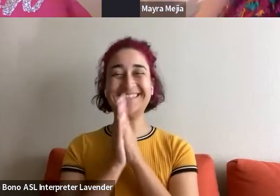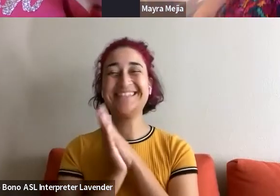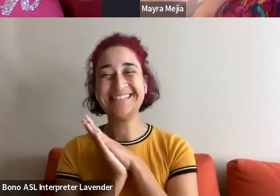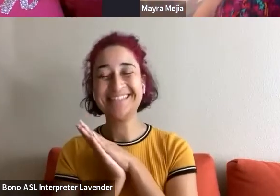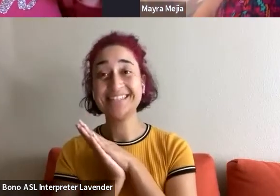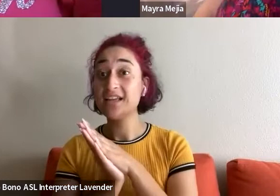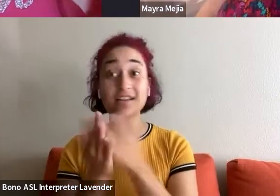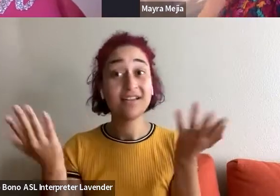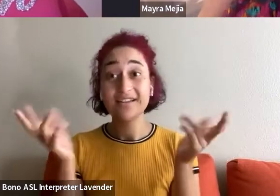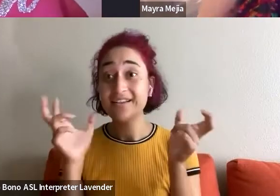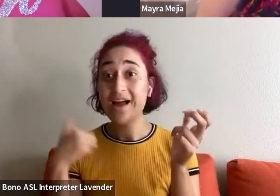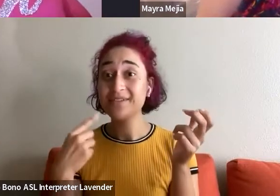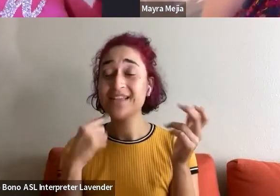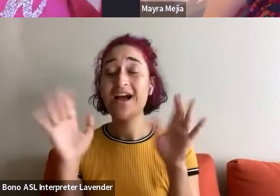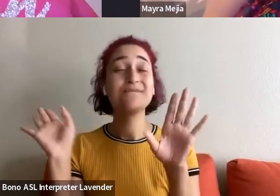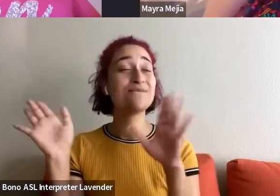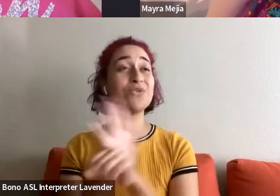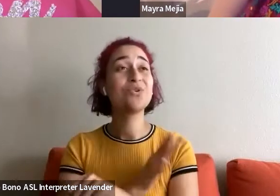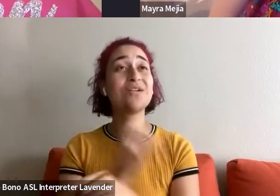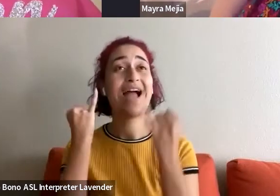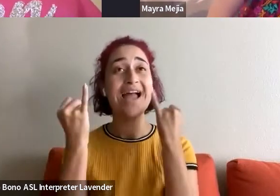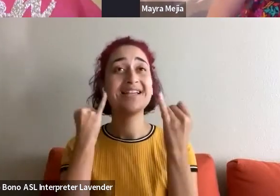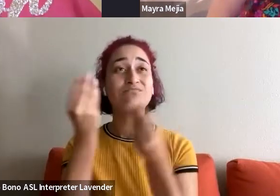Listen, I'm just saying, I'm full of ideas. I'm an idea